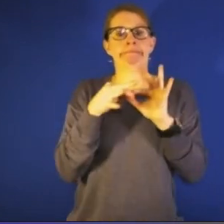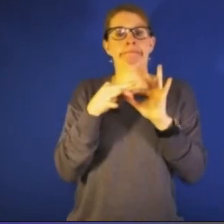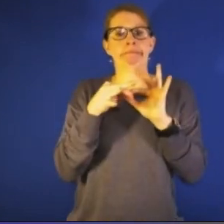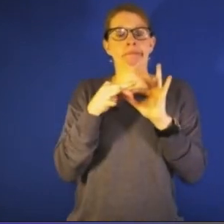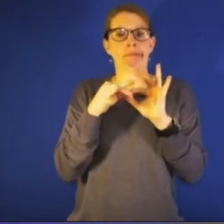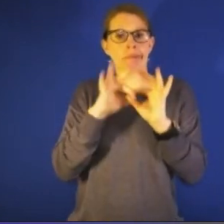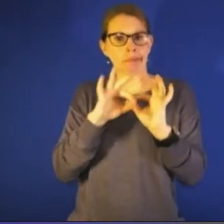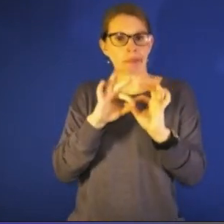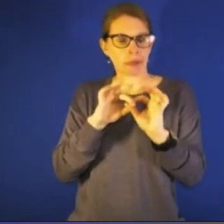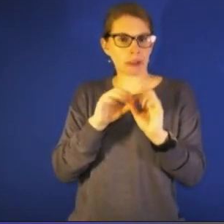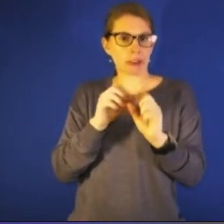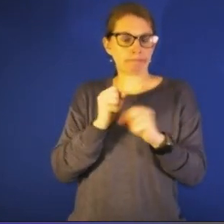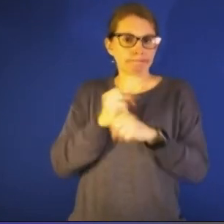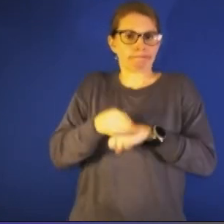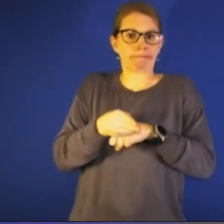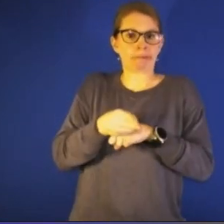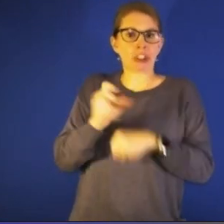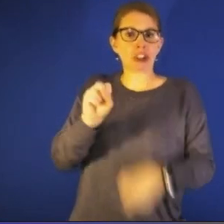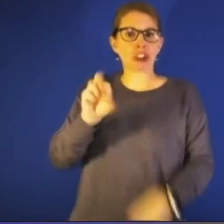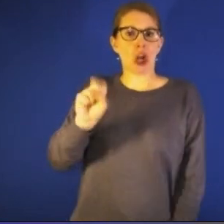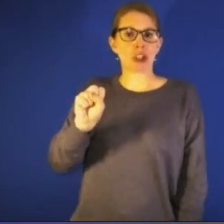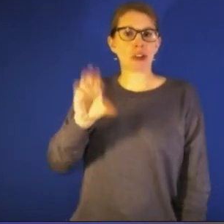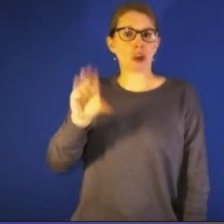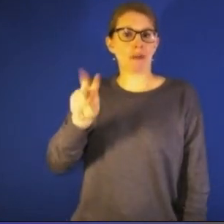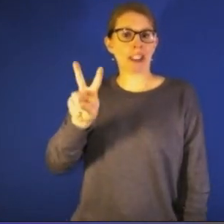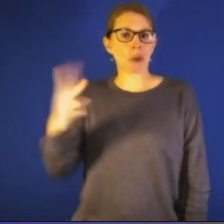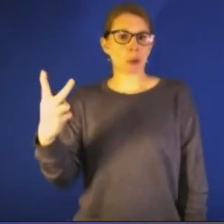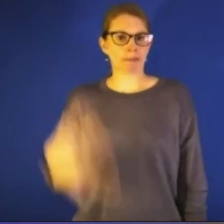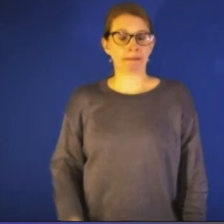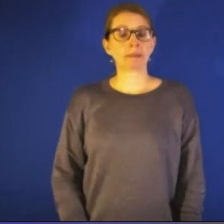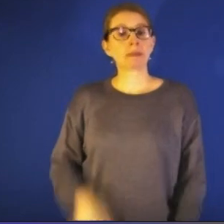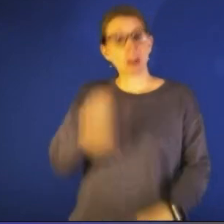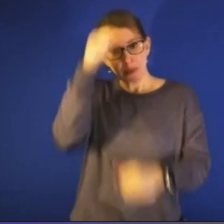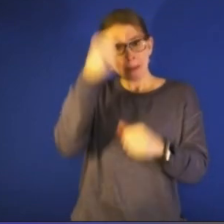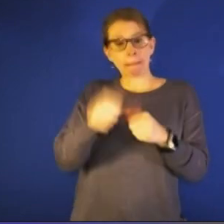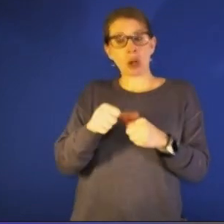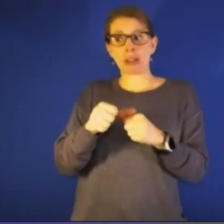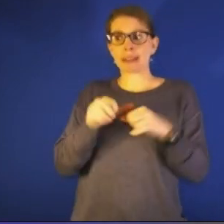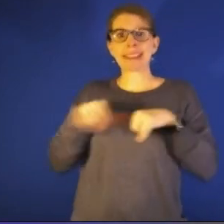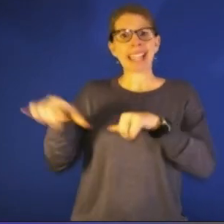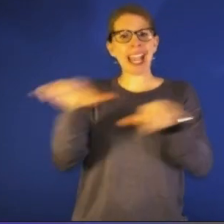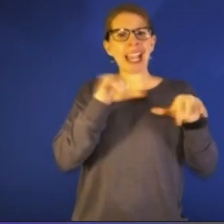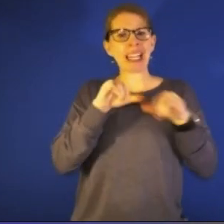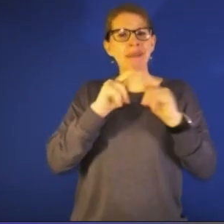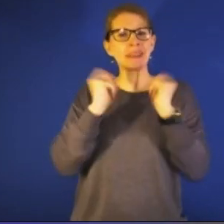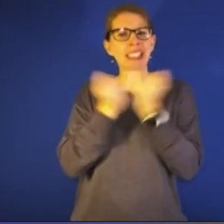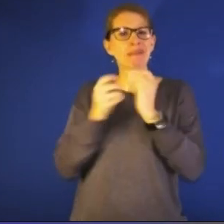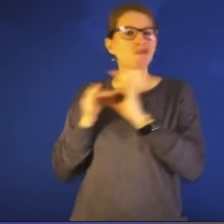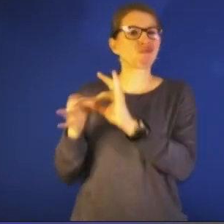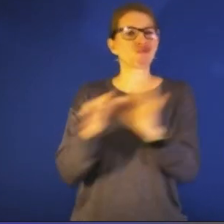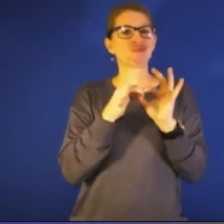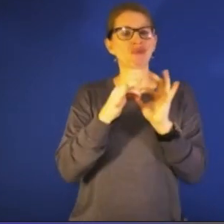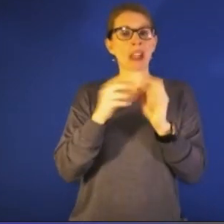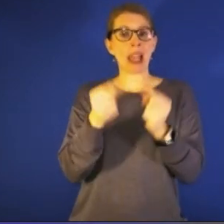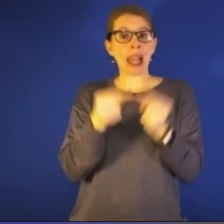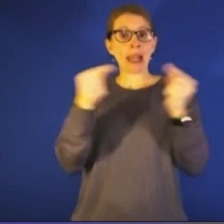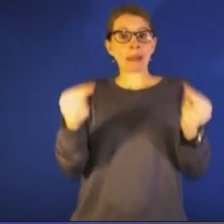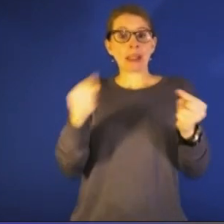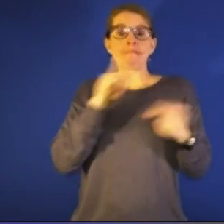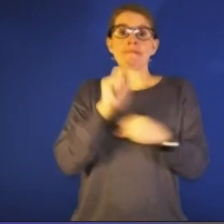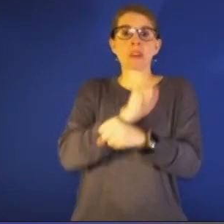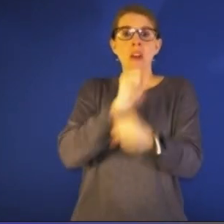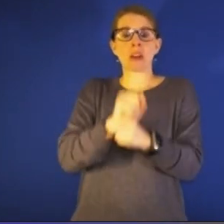SARS-CoV-2. So let's remember that together we're on the same team, and the real enemy in the room is this damn